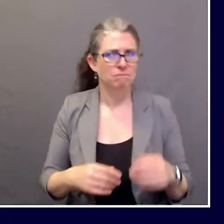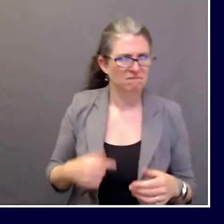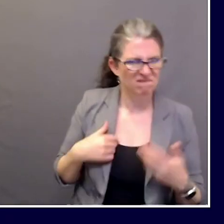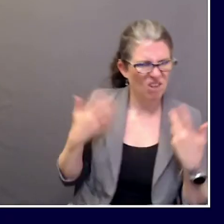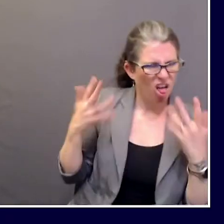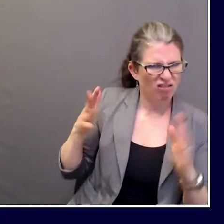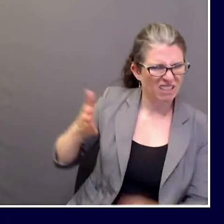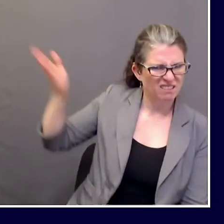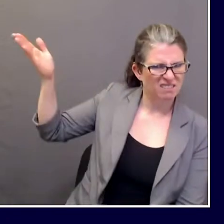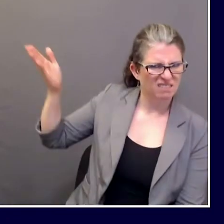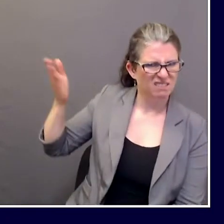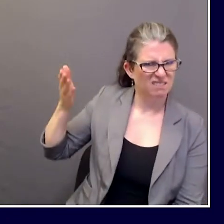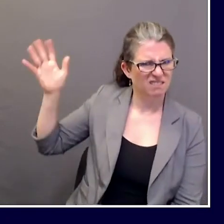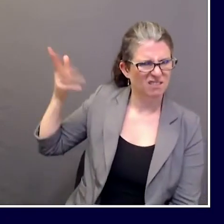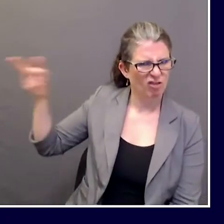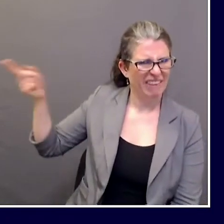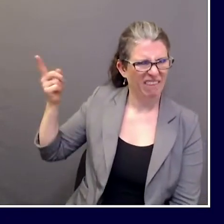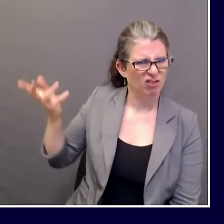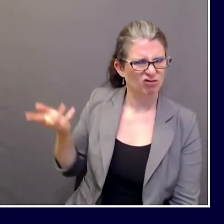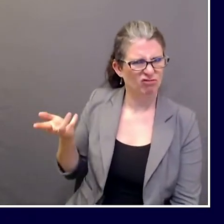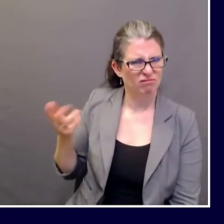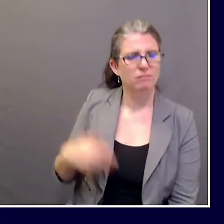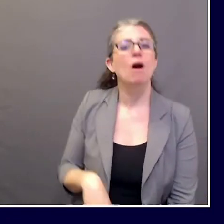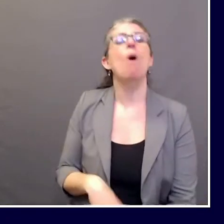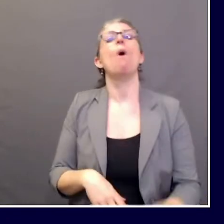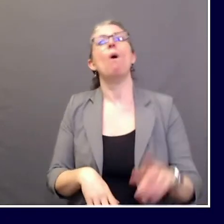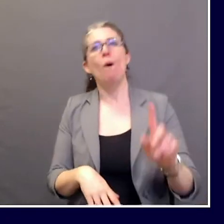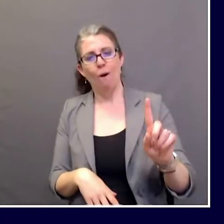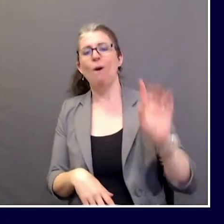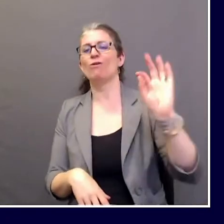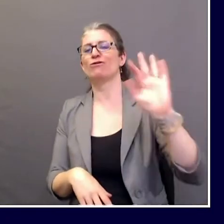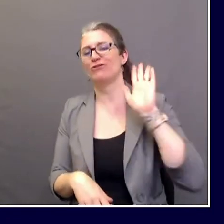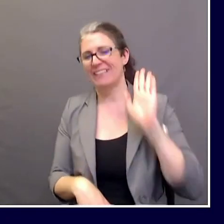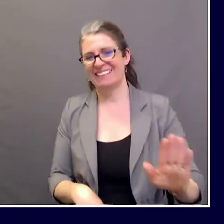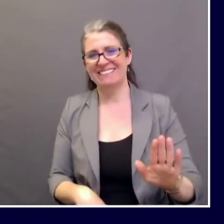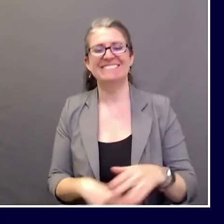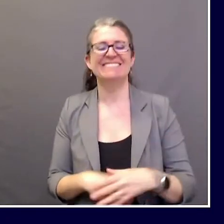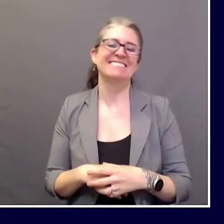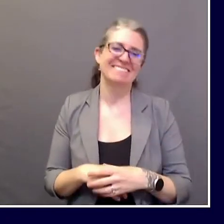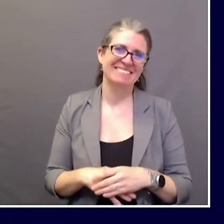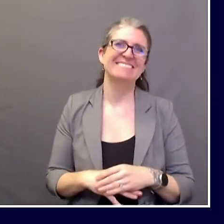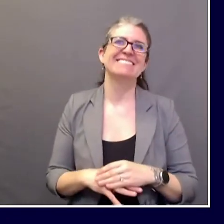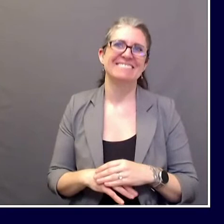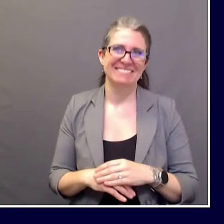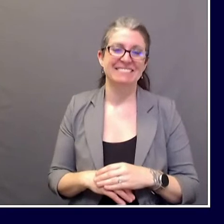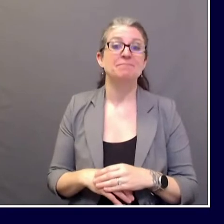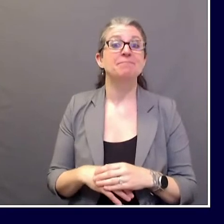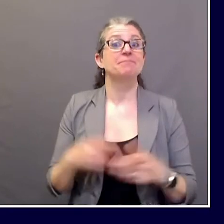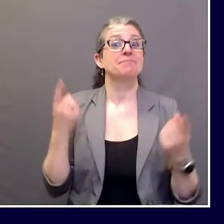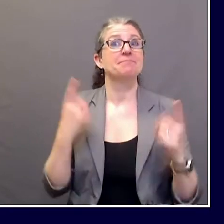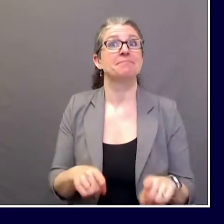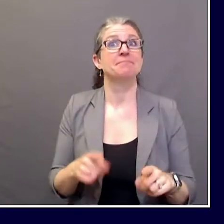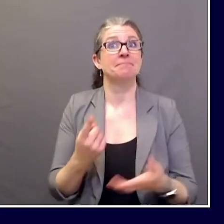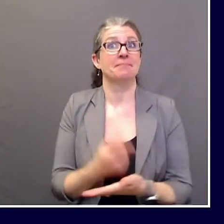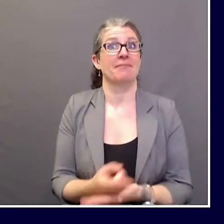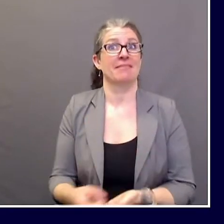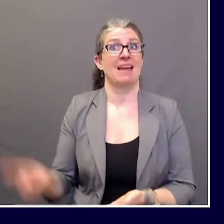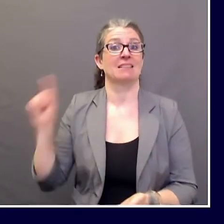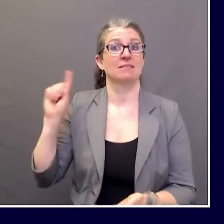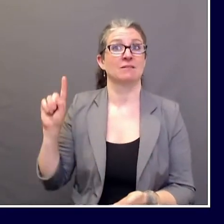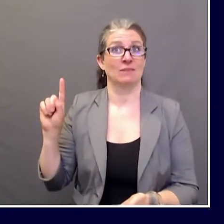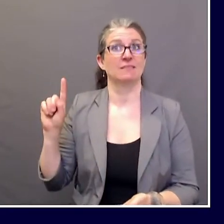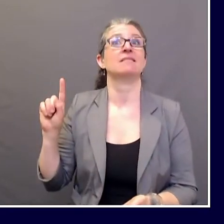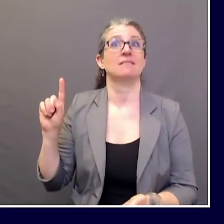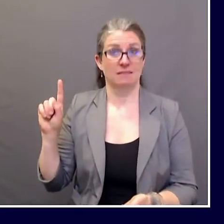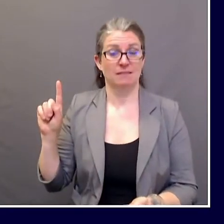the doses that J&J doses that you received last week, the 20,600, have those all already, or